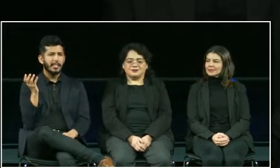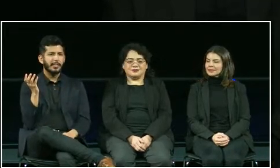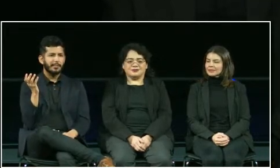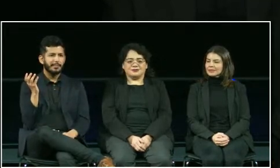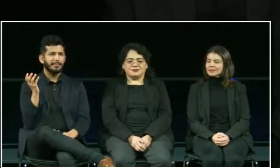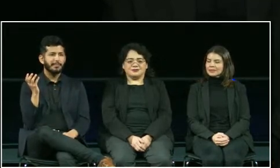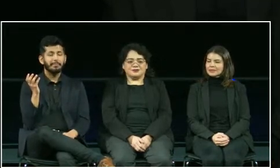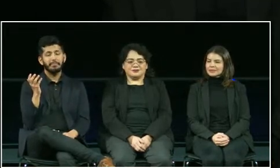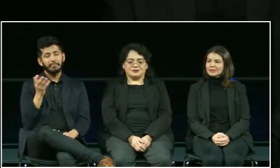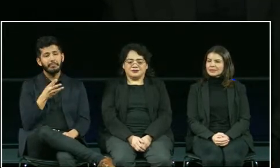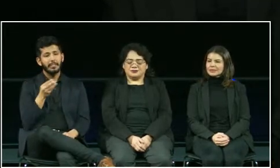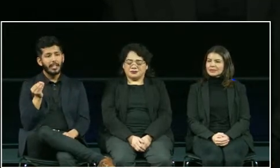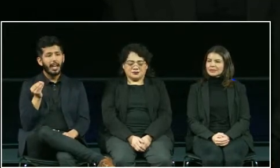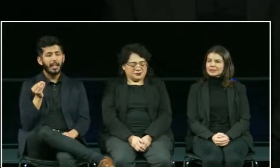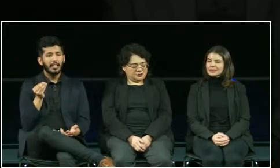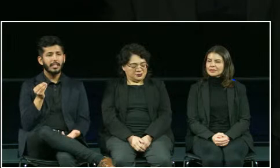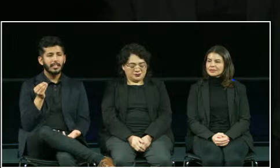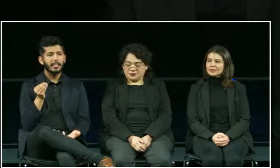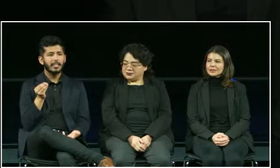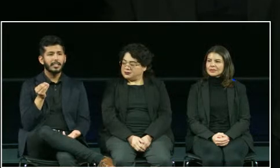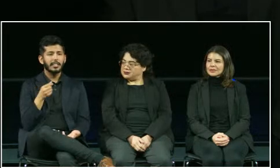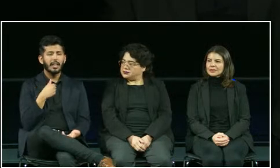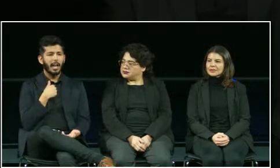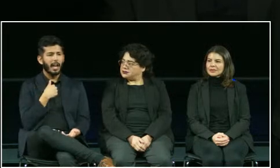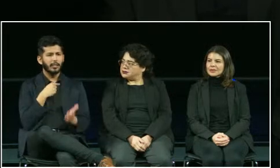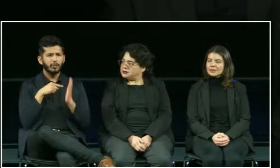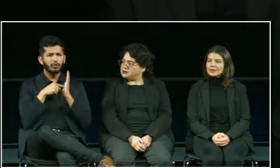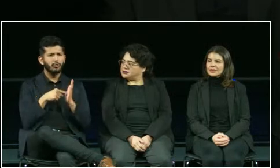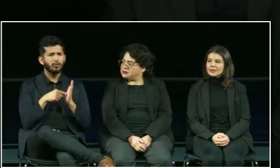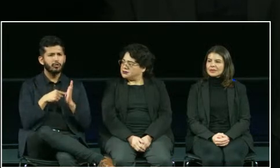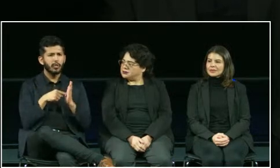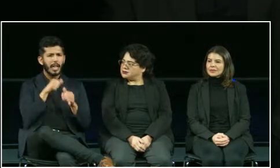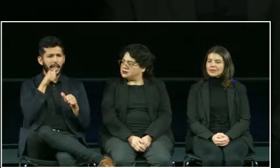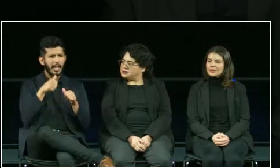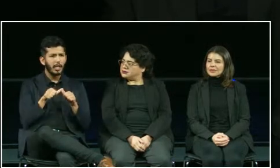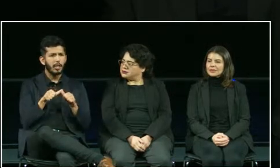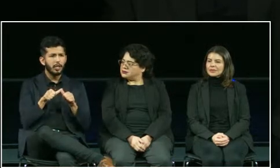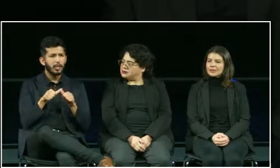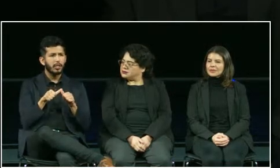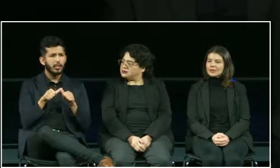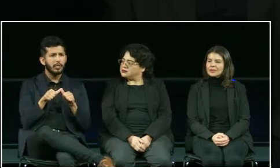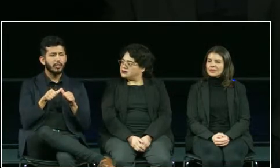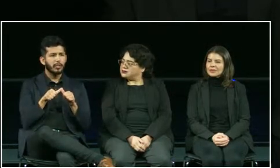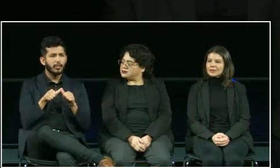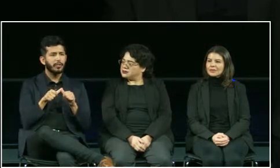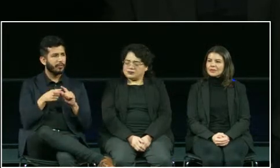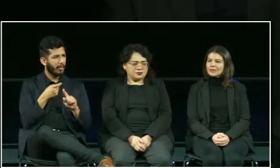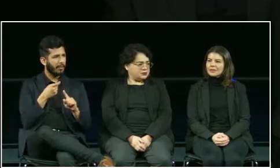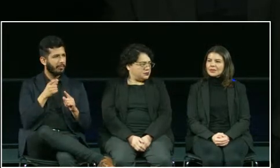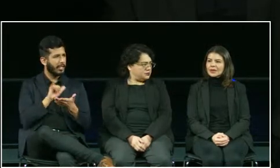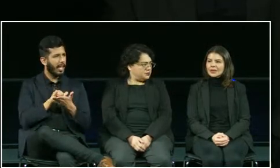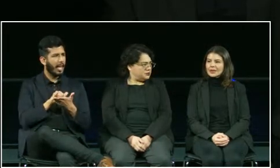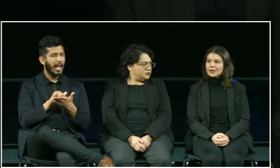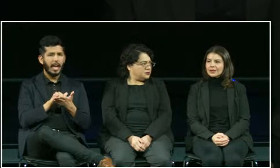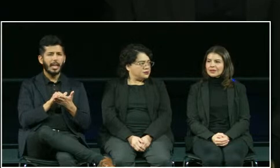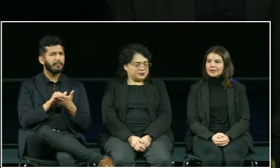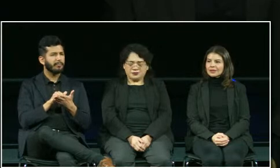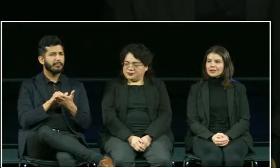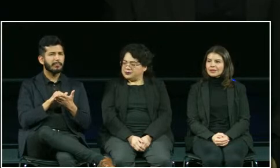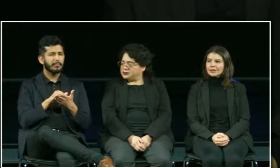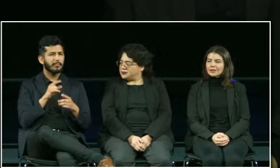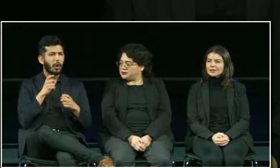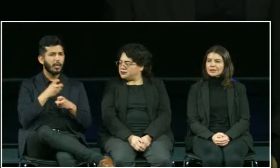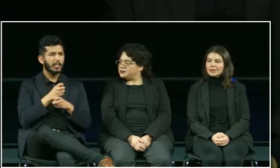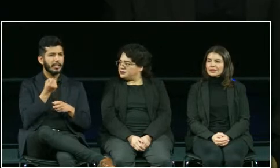I immediately thought about a letter from Elsa Morante to Goffredo Fofi. And this letter was full